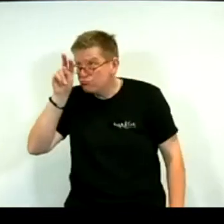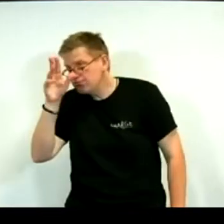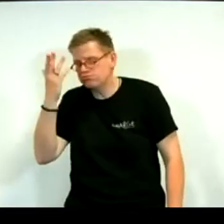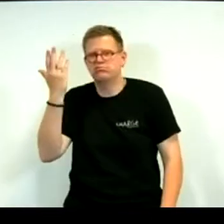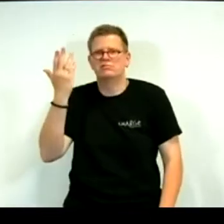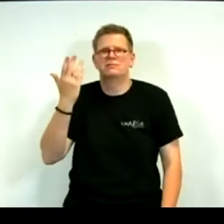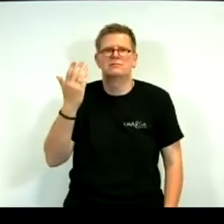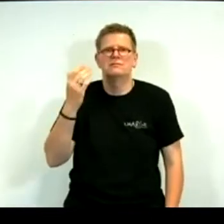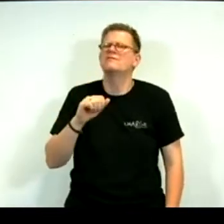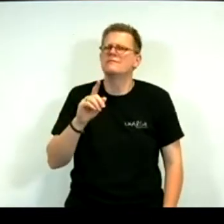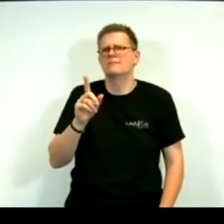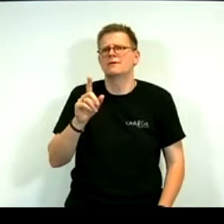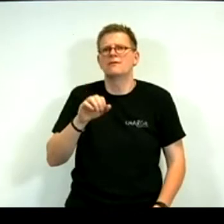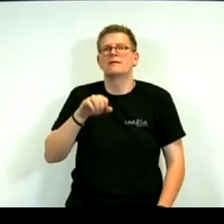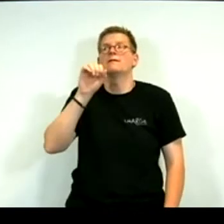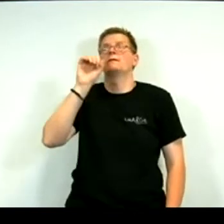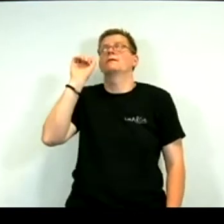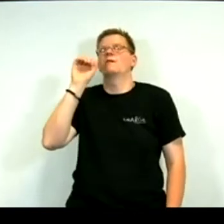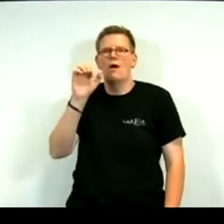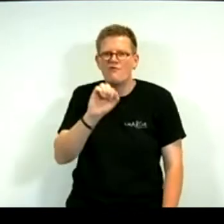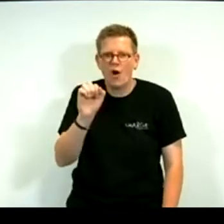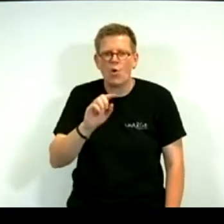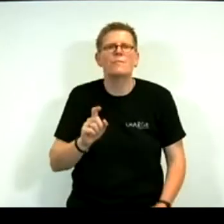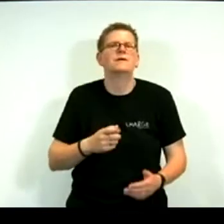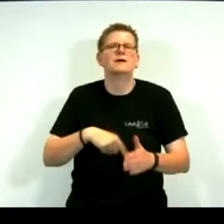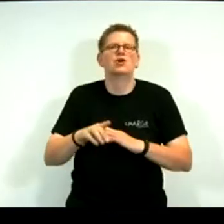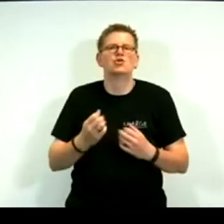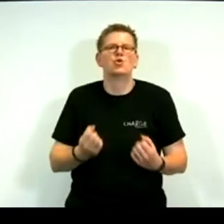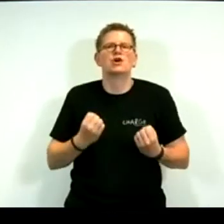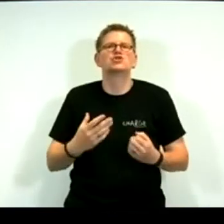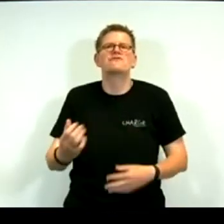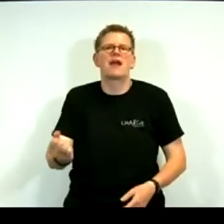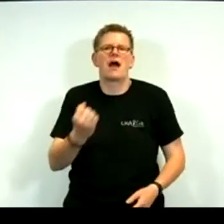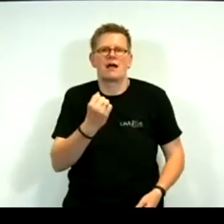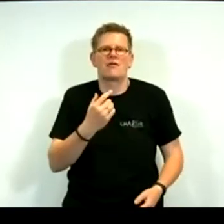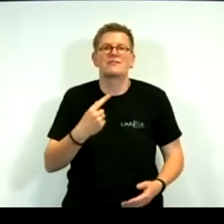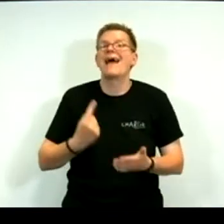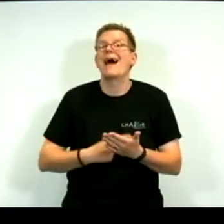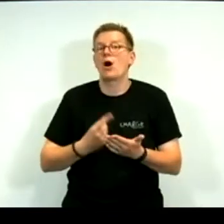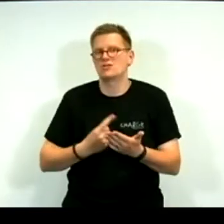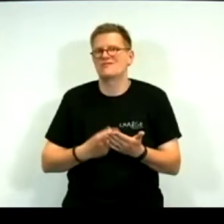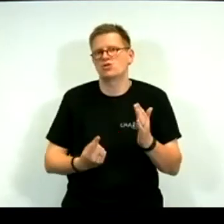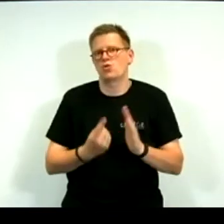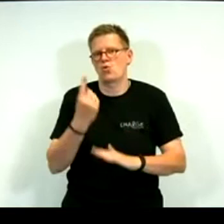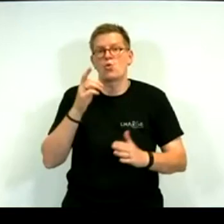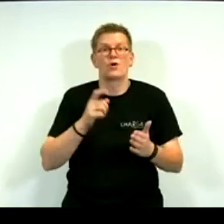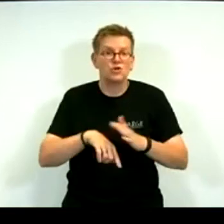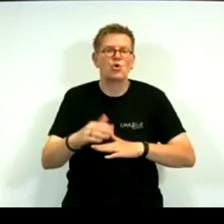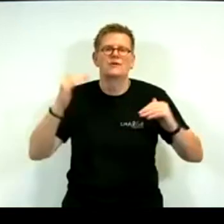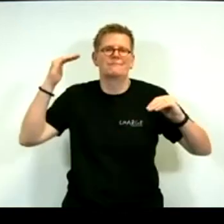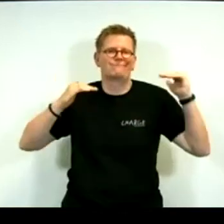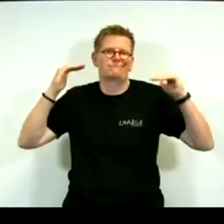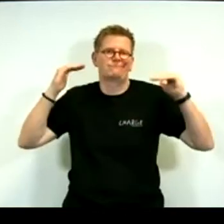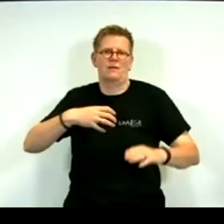challenged by gravity because of the vestibular problem, which is made worse by poor vision.